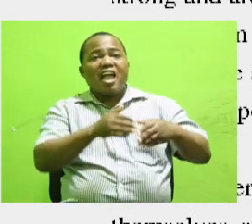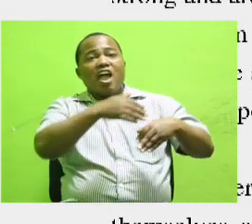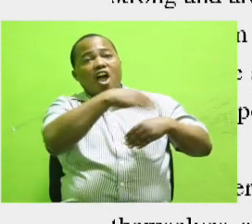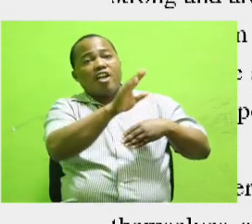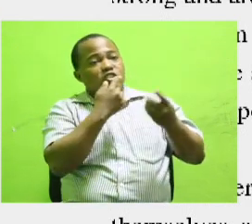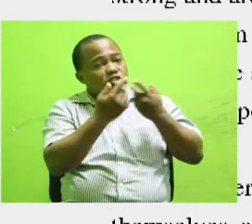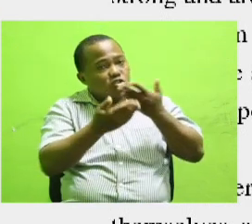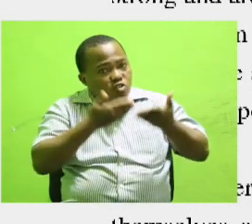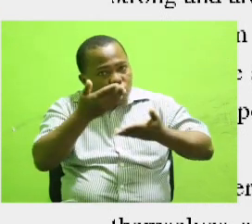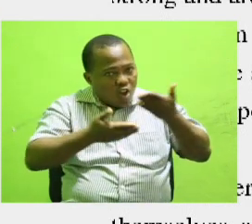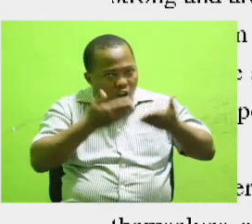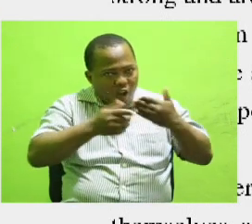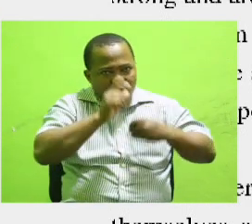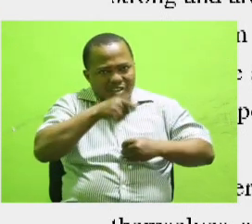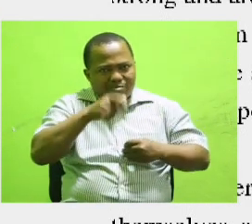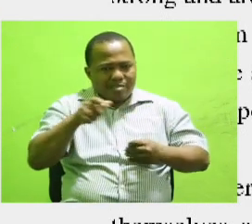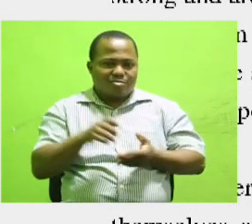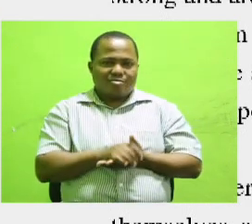and